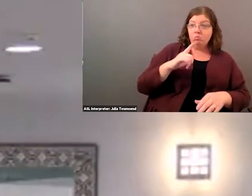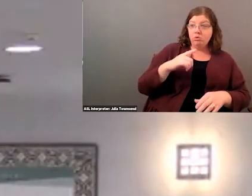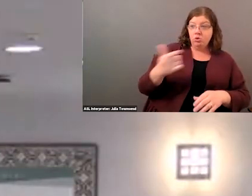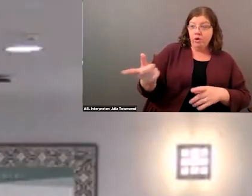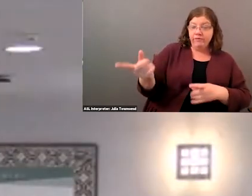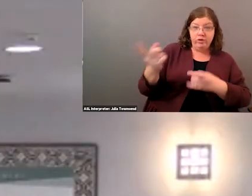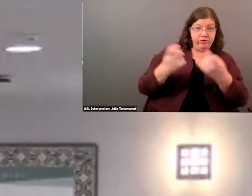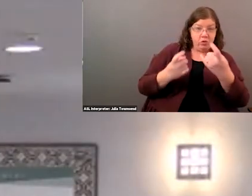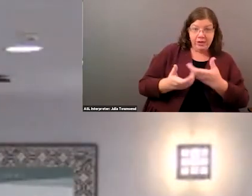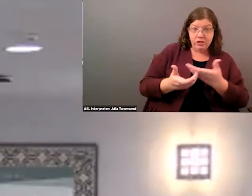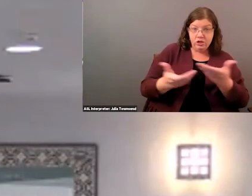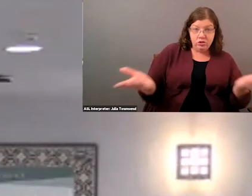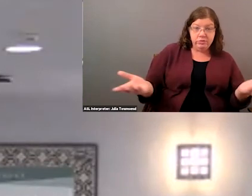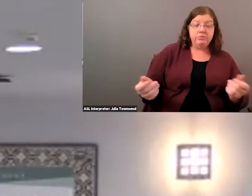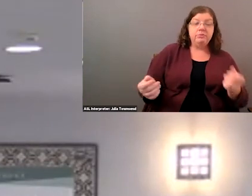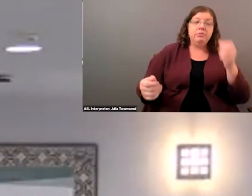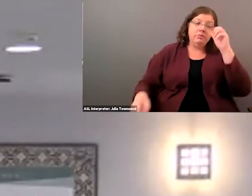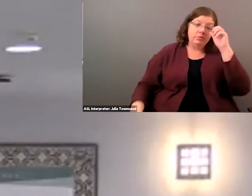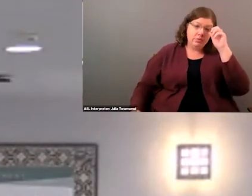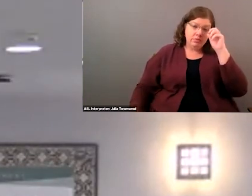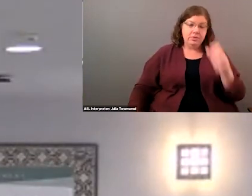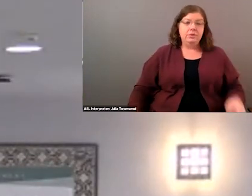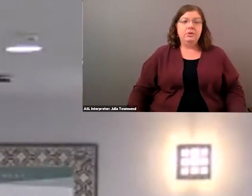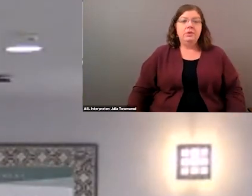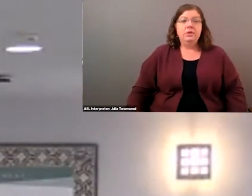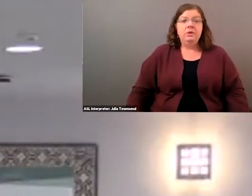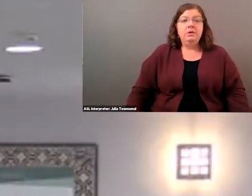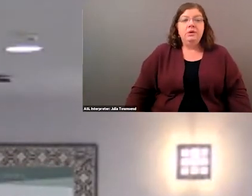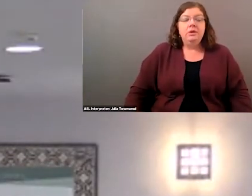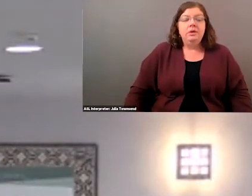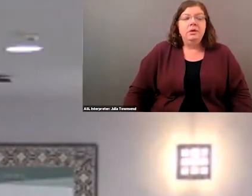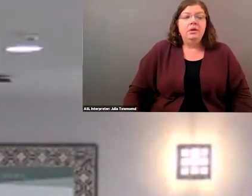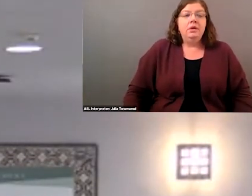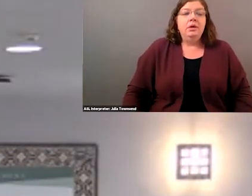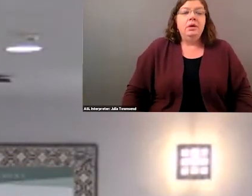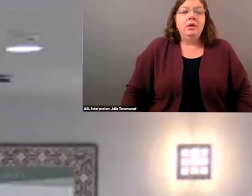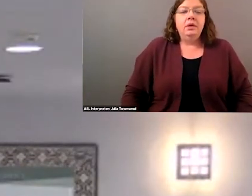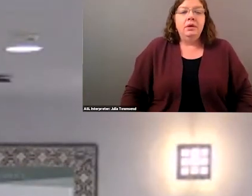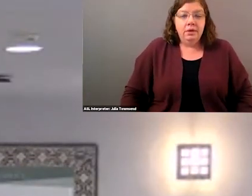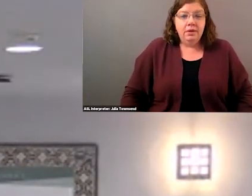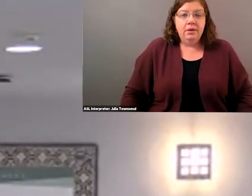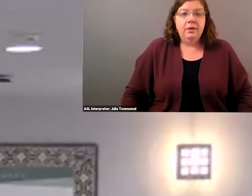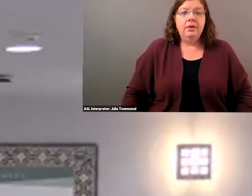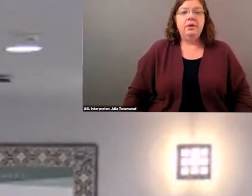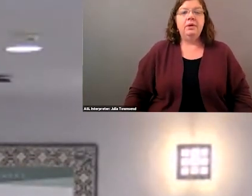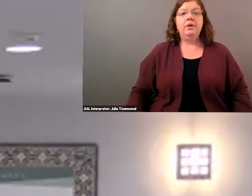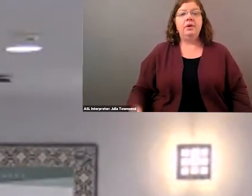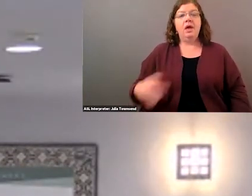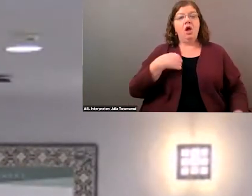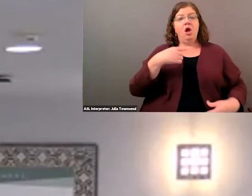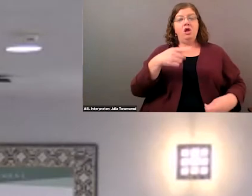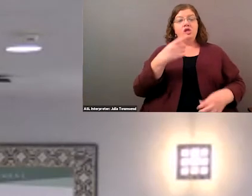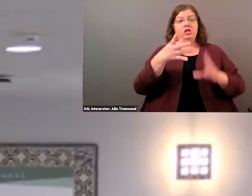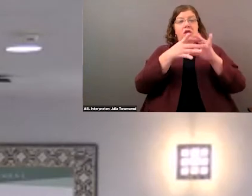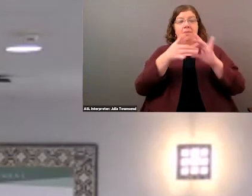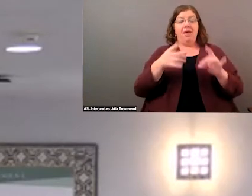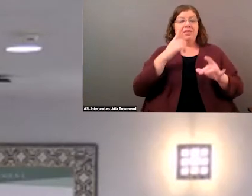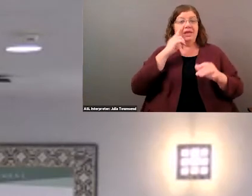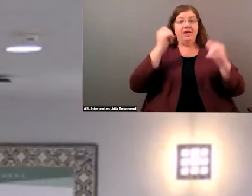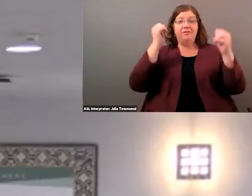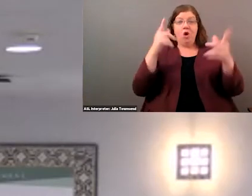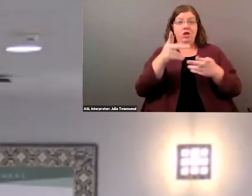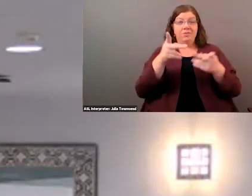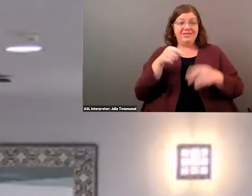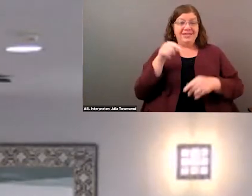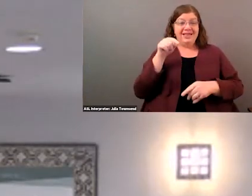I think I'll just comment that I think that of all the positions, this one is the most fragile for me, because it is it's a